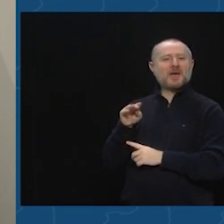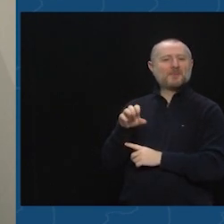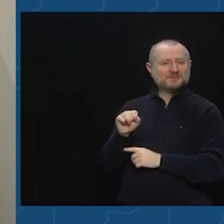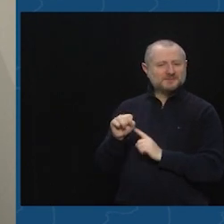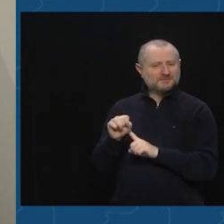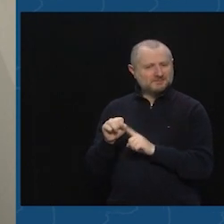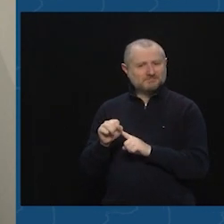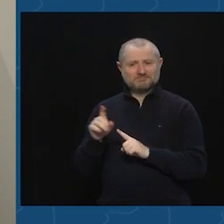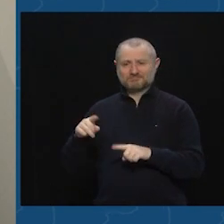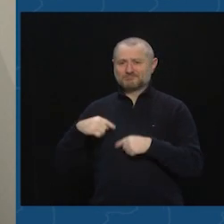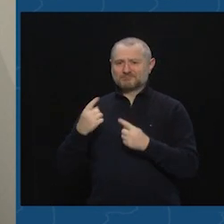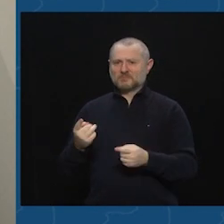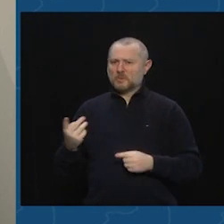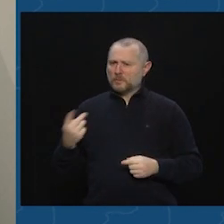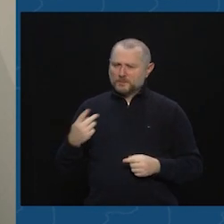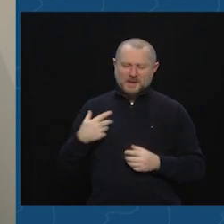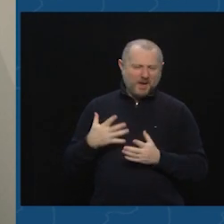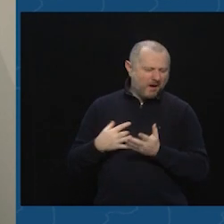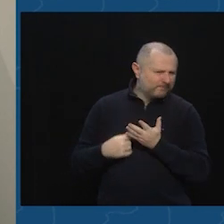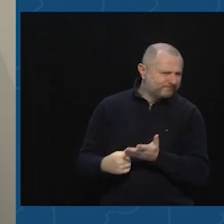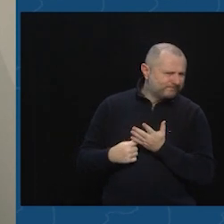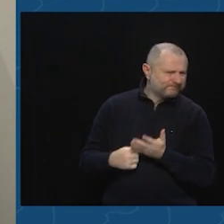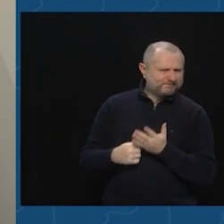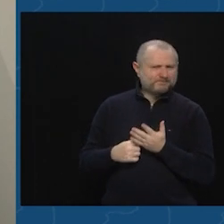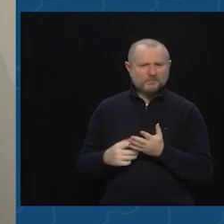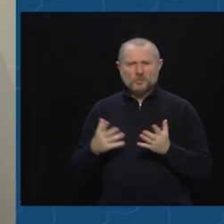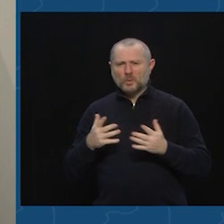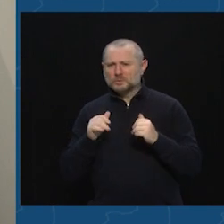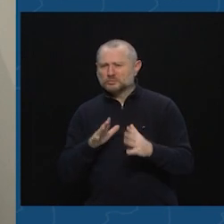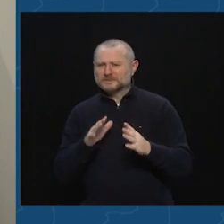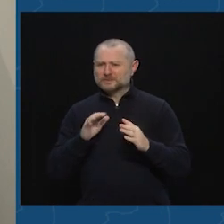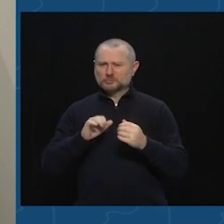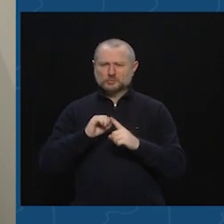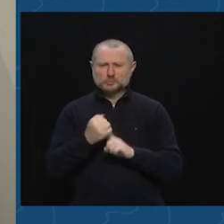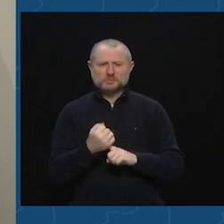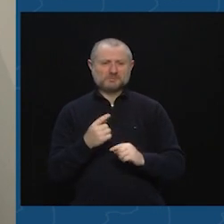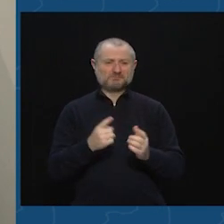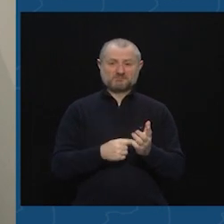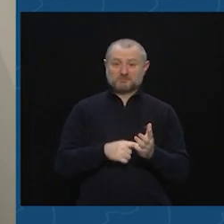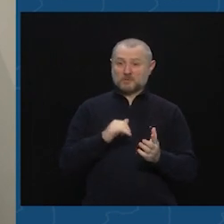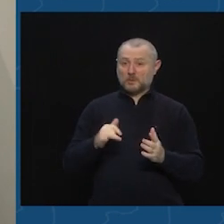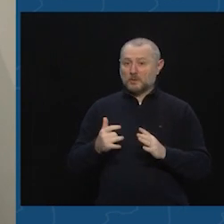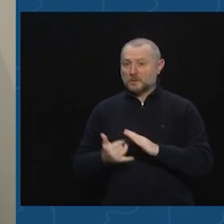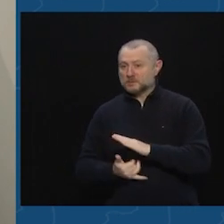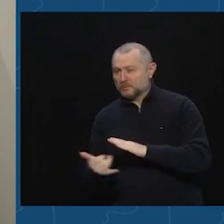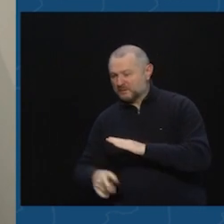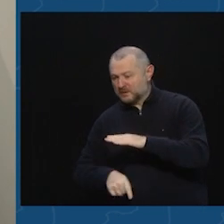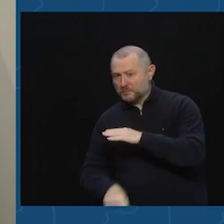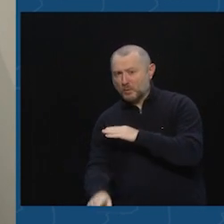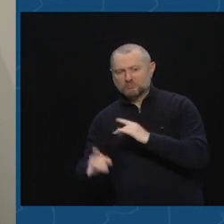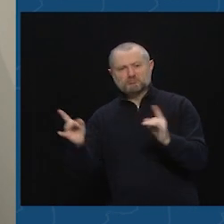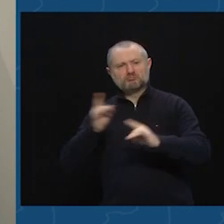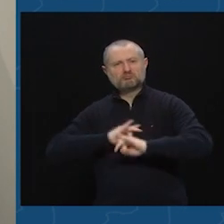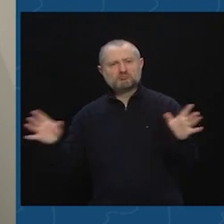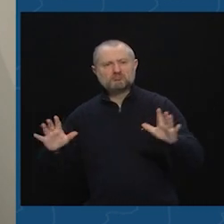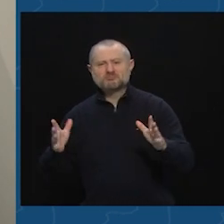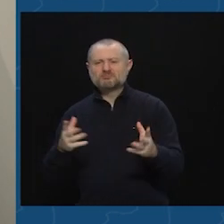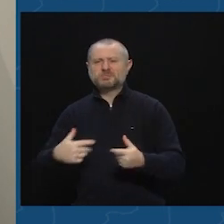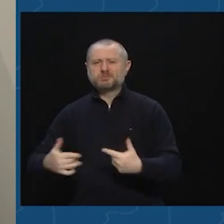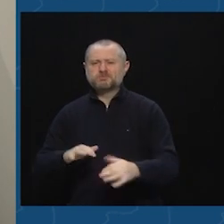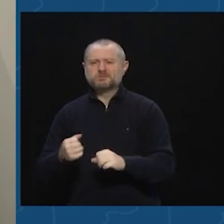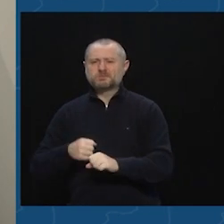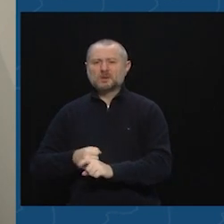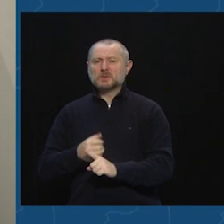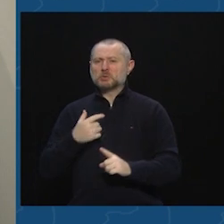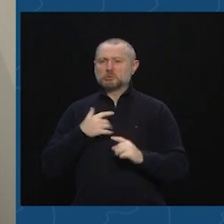to address this situation, talking about violence in the subways, trying to restore people's confidence about coming back to their jobs. And